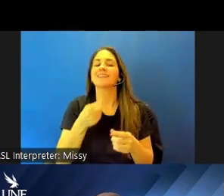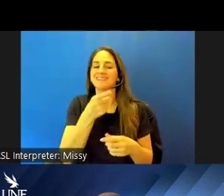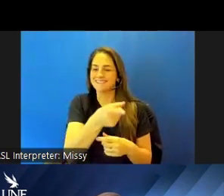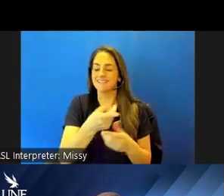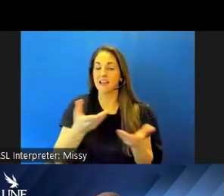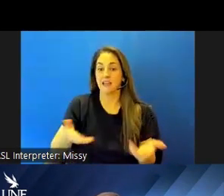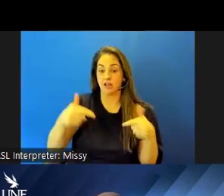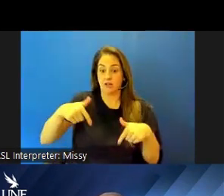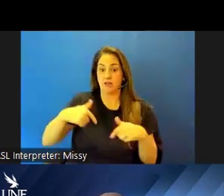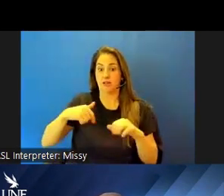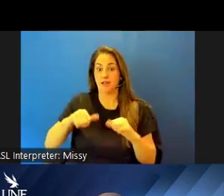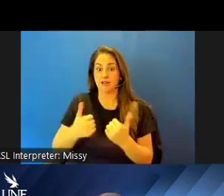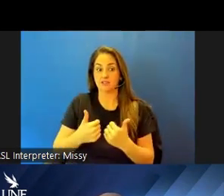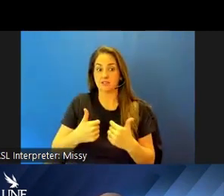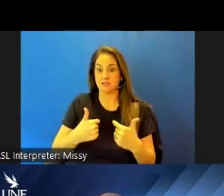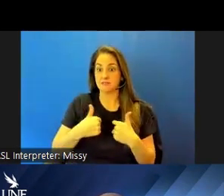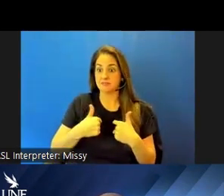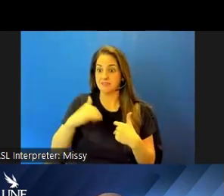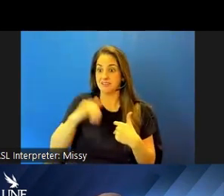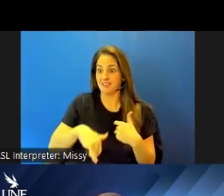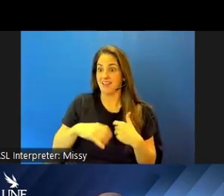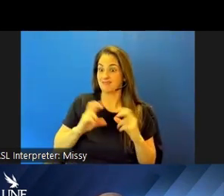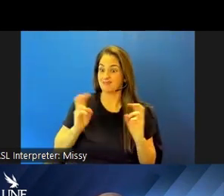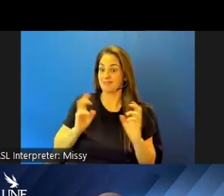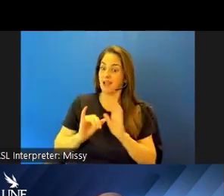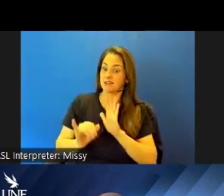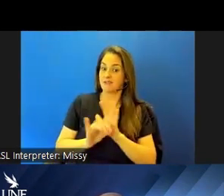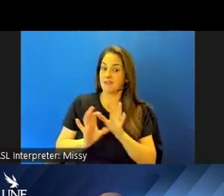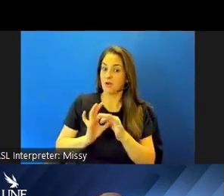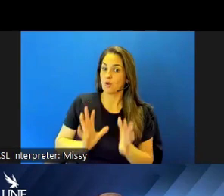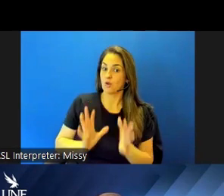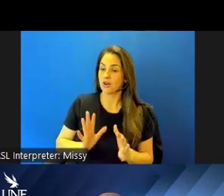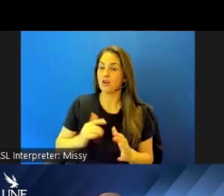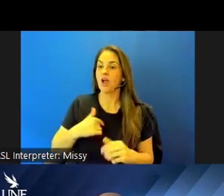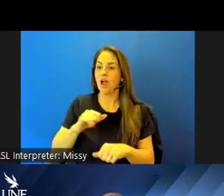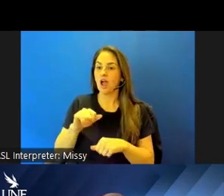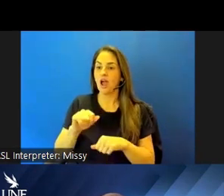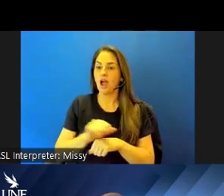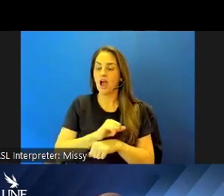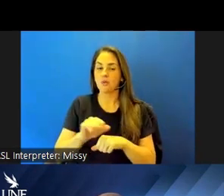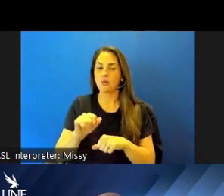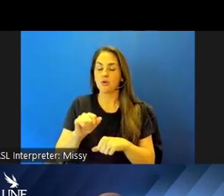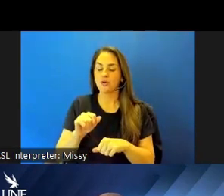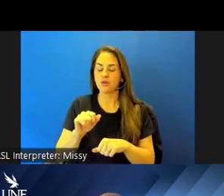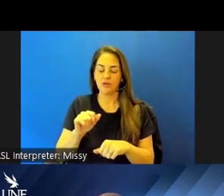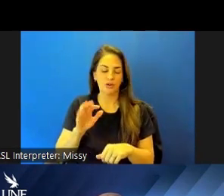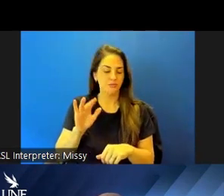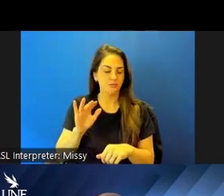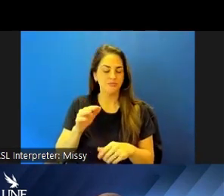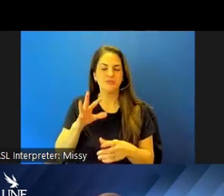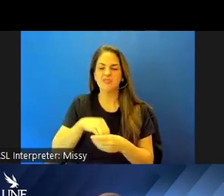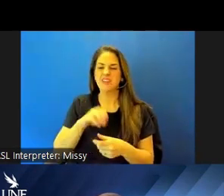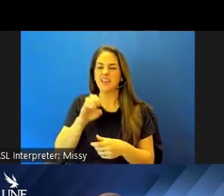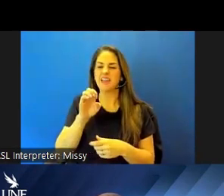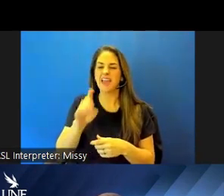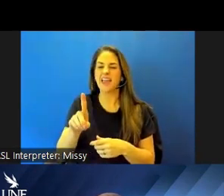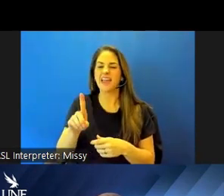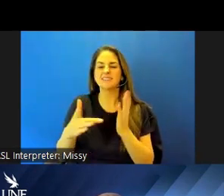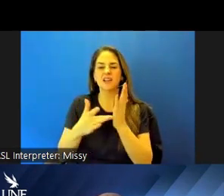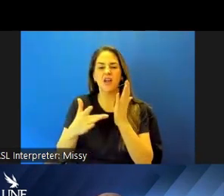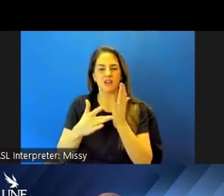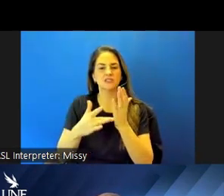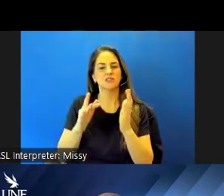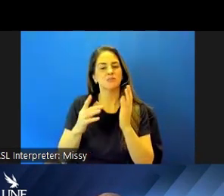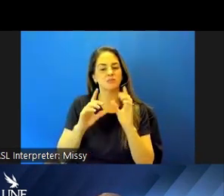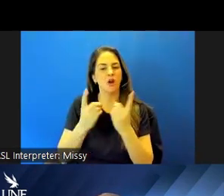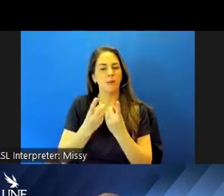the agency, I am that identified coordinator, and I work within our um, education technology department